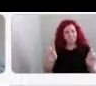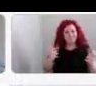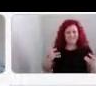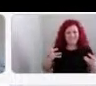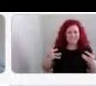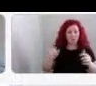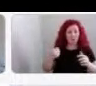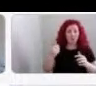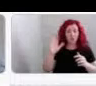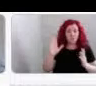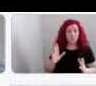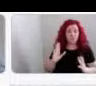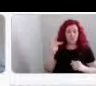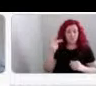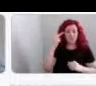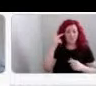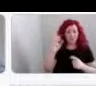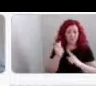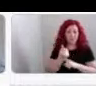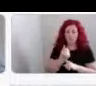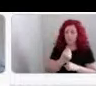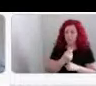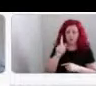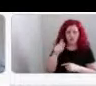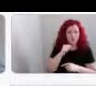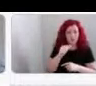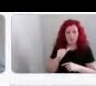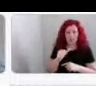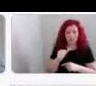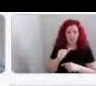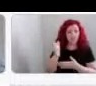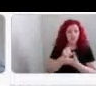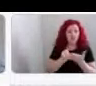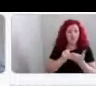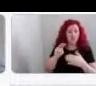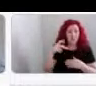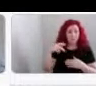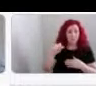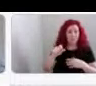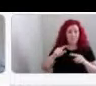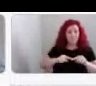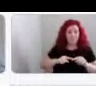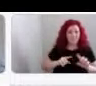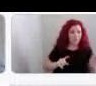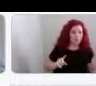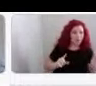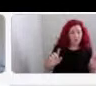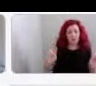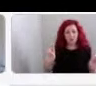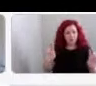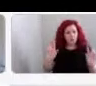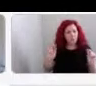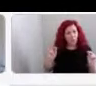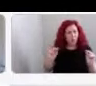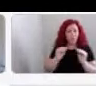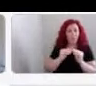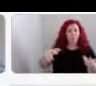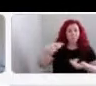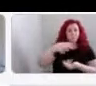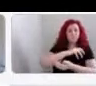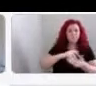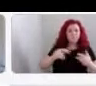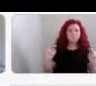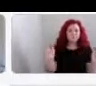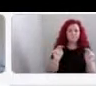we're in a political climate that we should not be drawing maps based on political parties we should be drawing more mixed and more inclusive